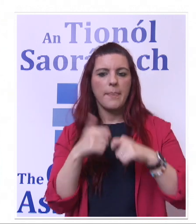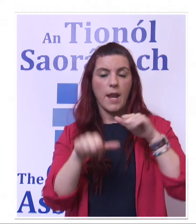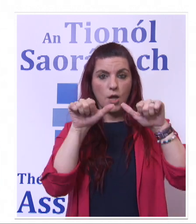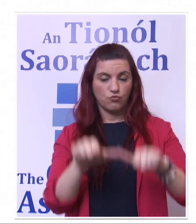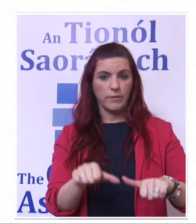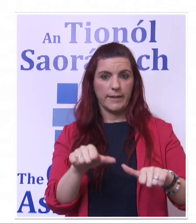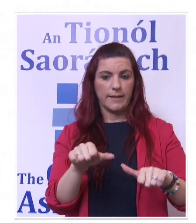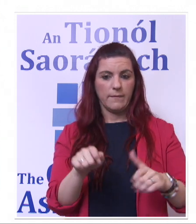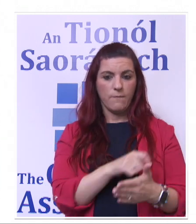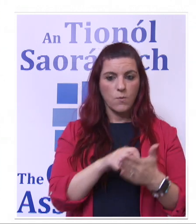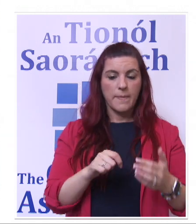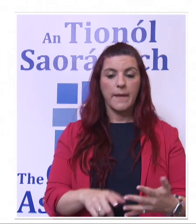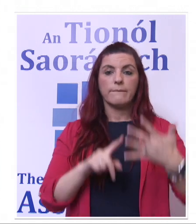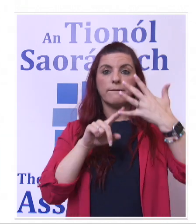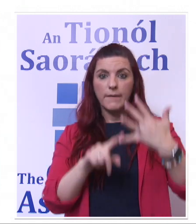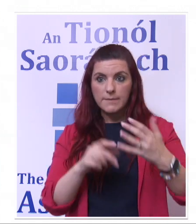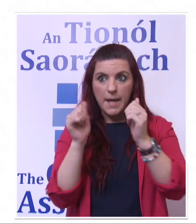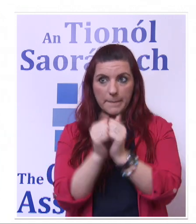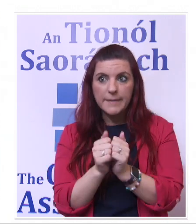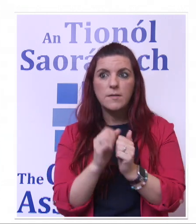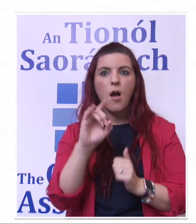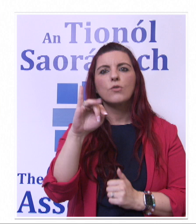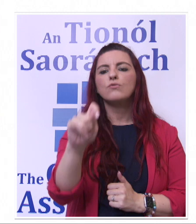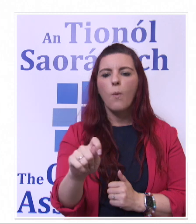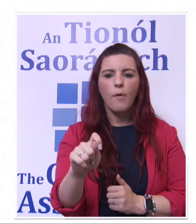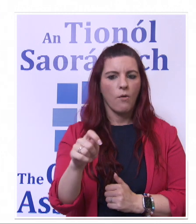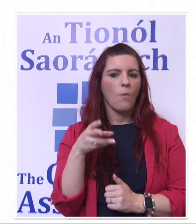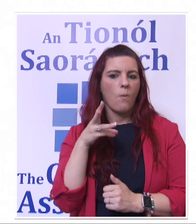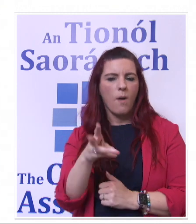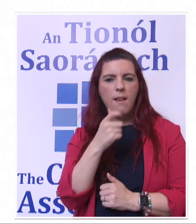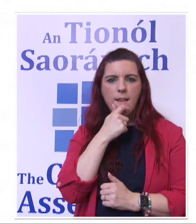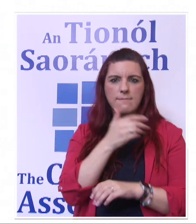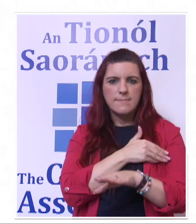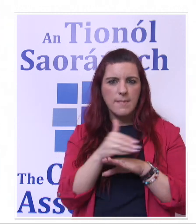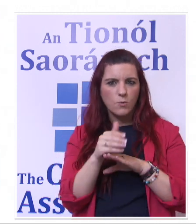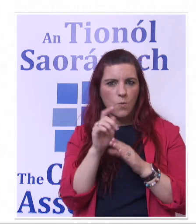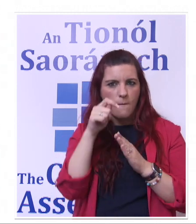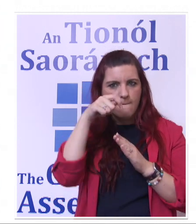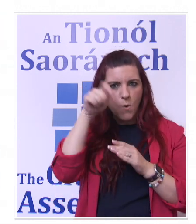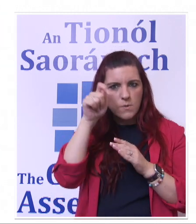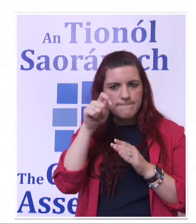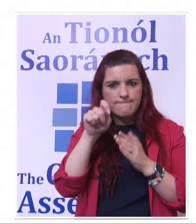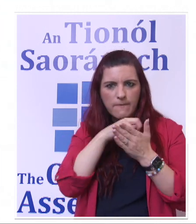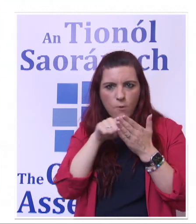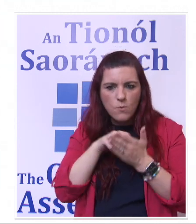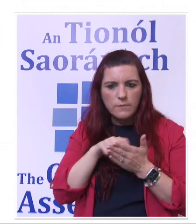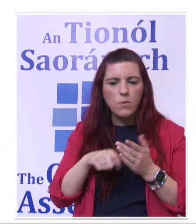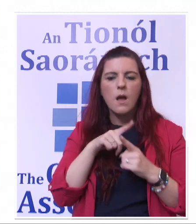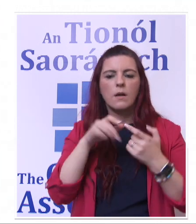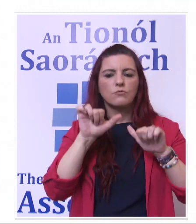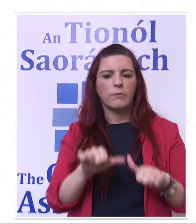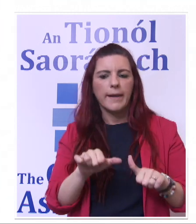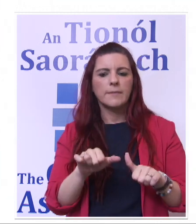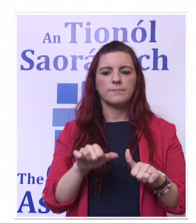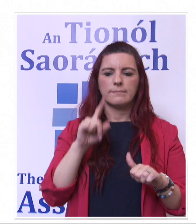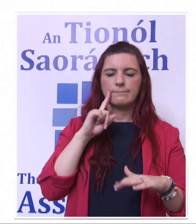for our fifth session, which will be in October, where we begin to vote, we begin to agree and we agree and make those recommendations